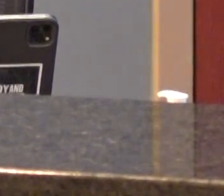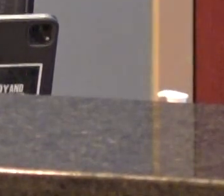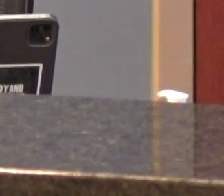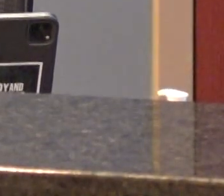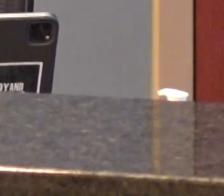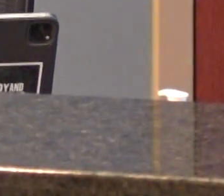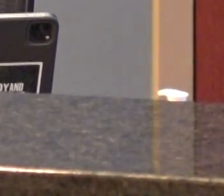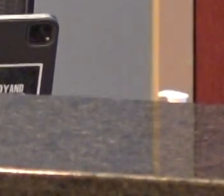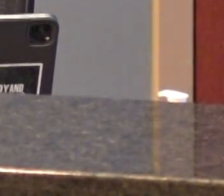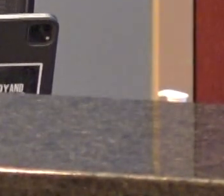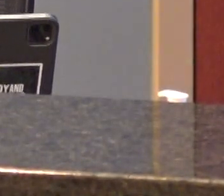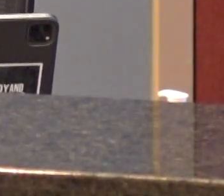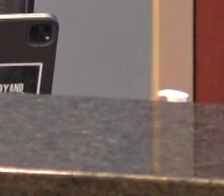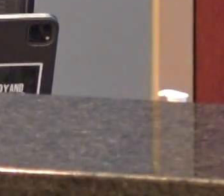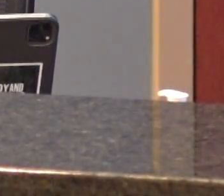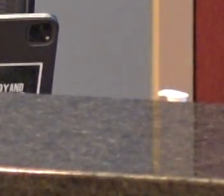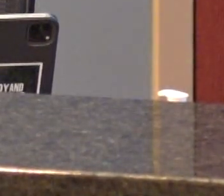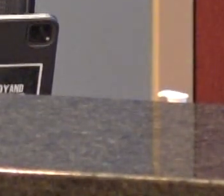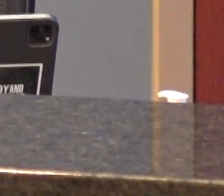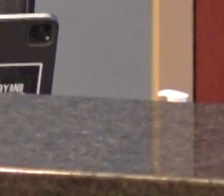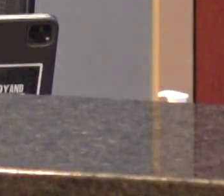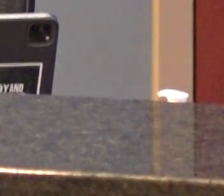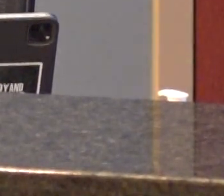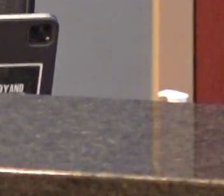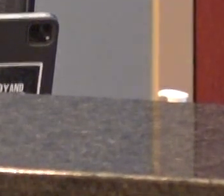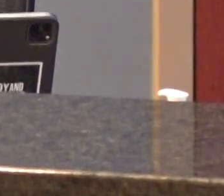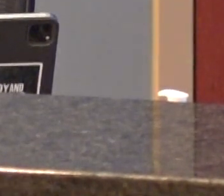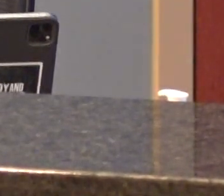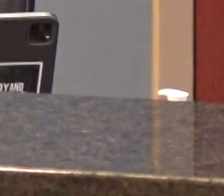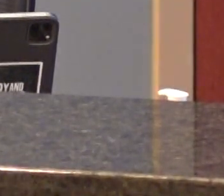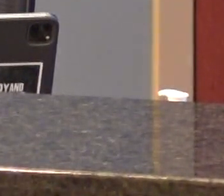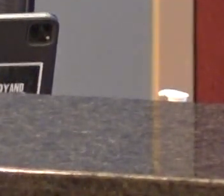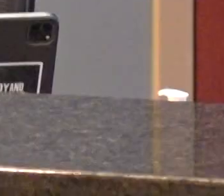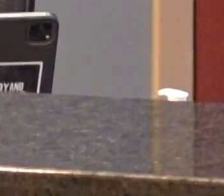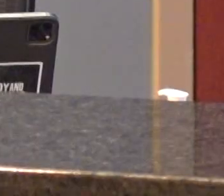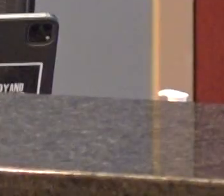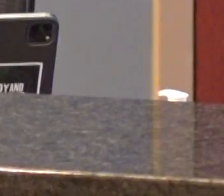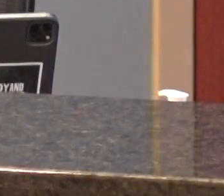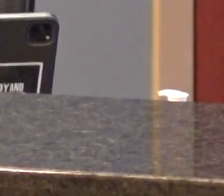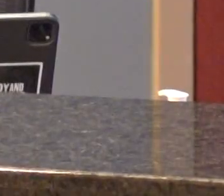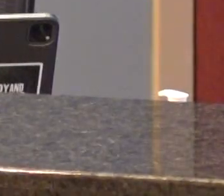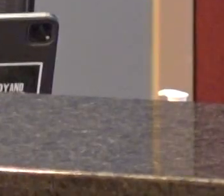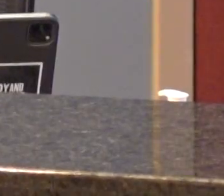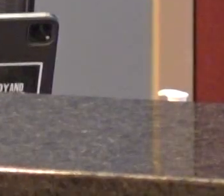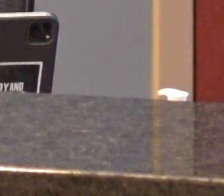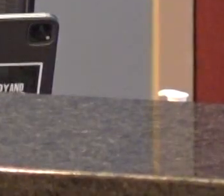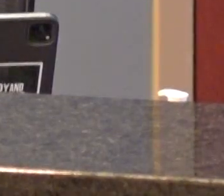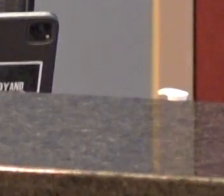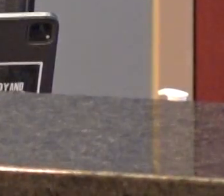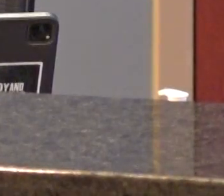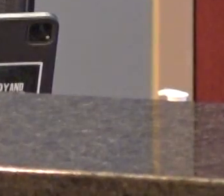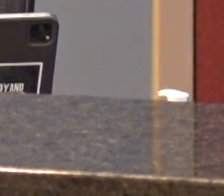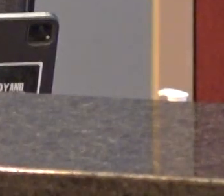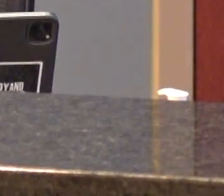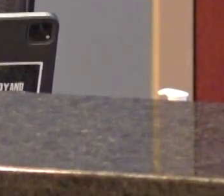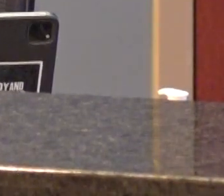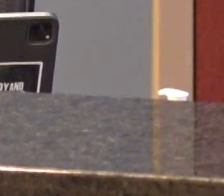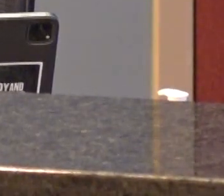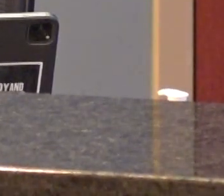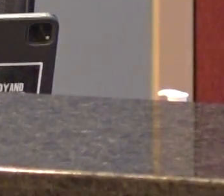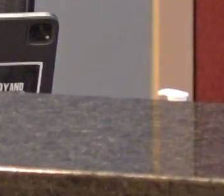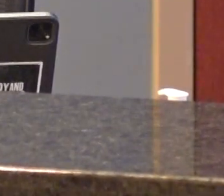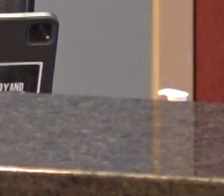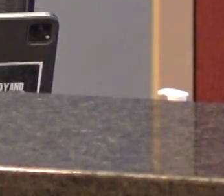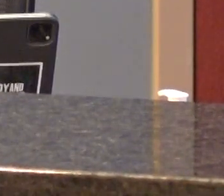because I wanted to, is it a year thing? Is it an 18 months thing? 24, just some directive of where we're going with